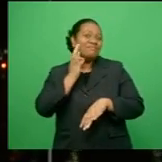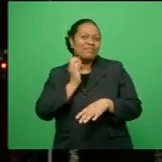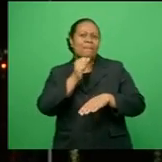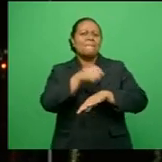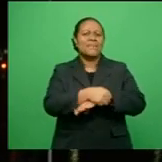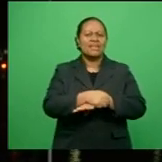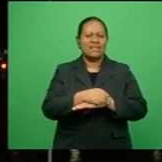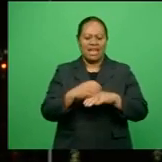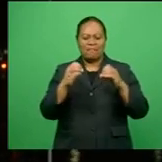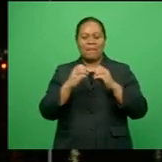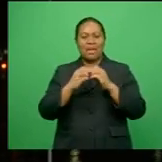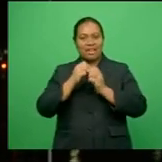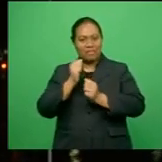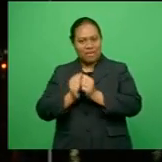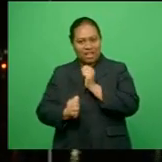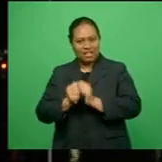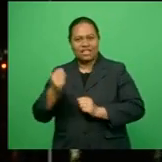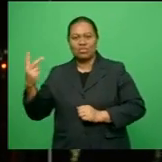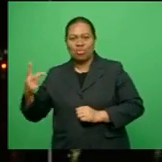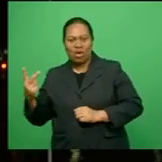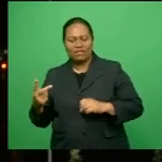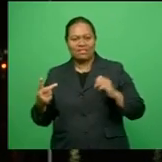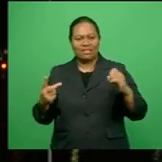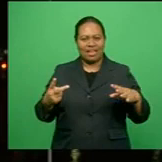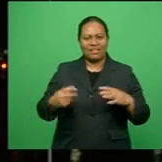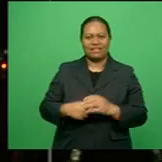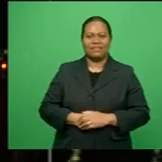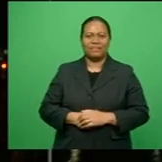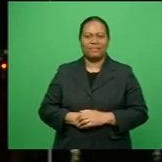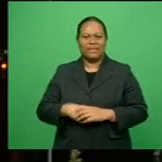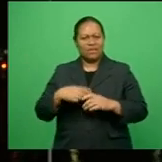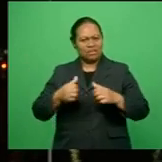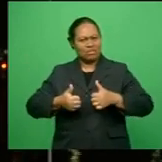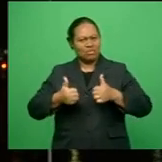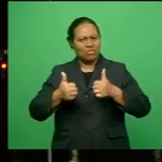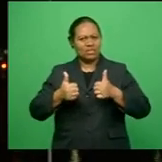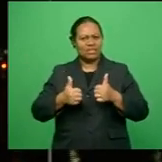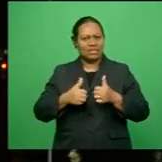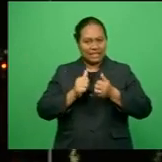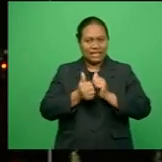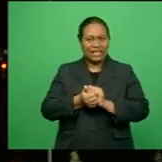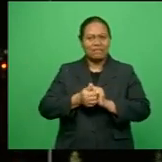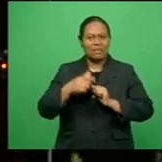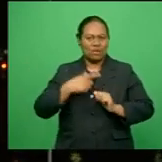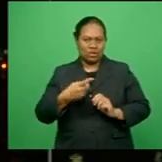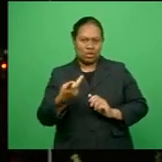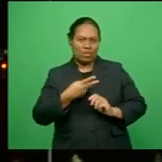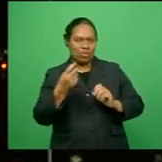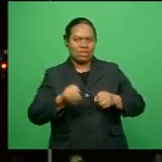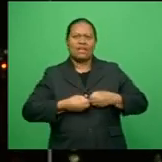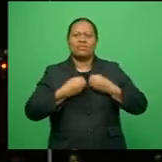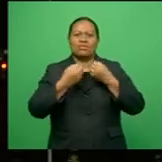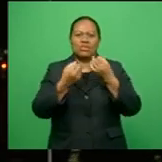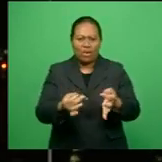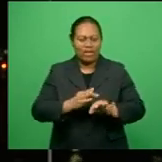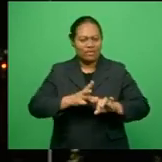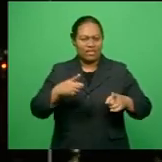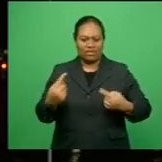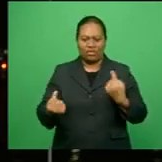Barbarian Brothers 12-10. It was an evenly matched contest with both teams throwing everything at each